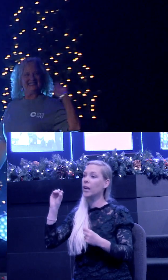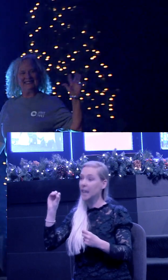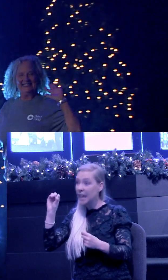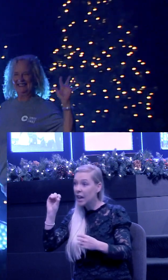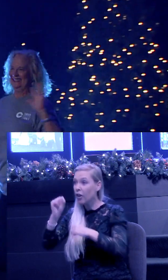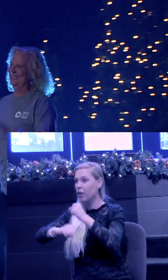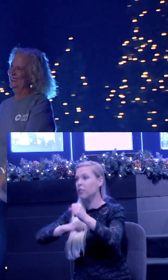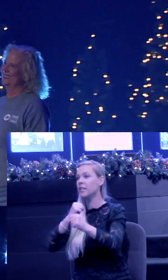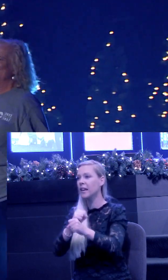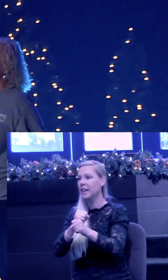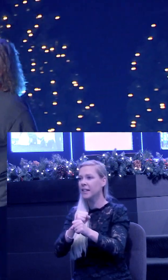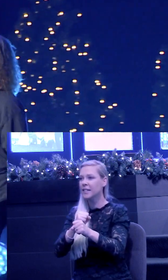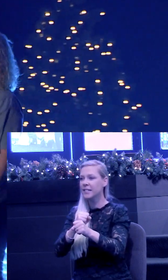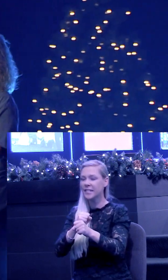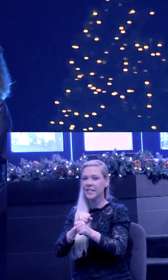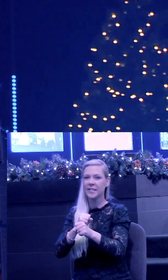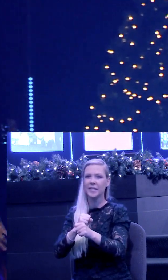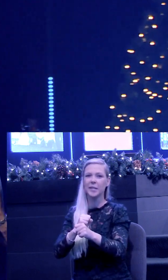now.